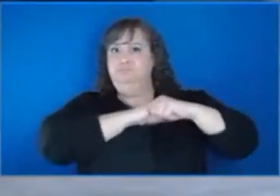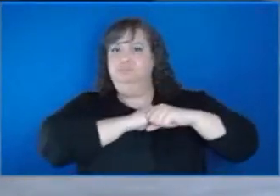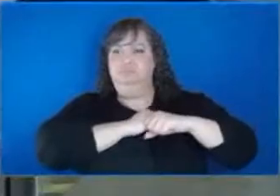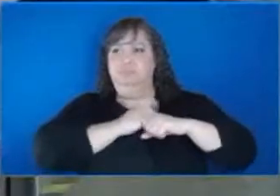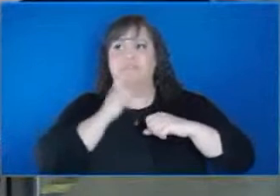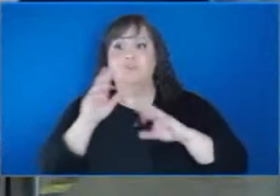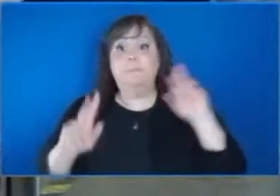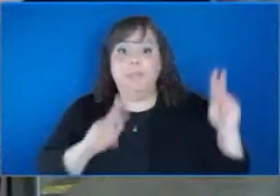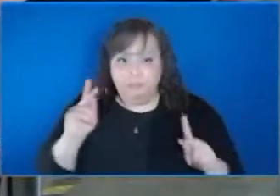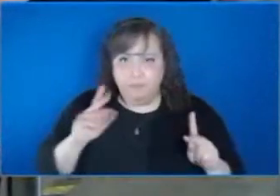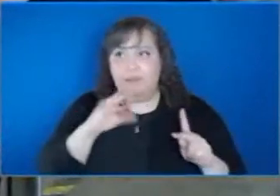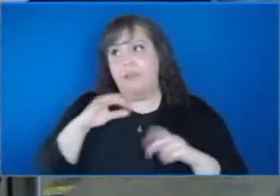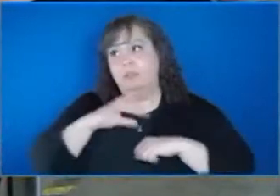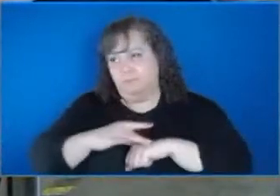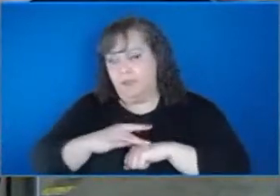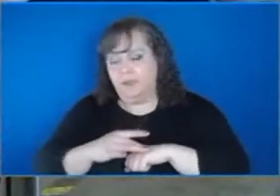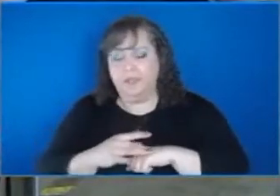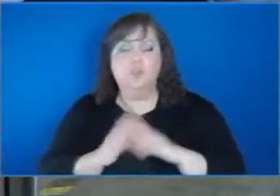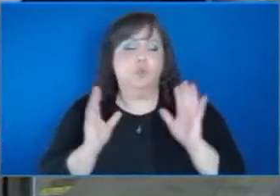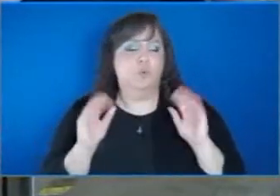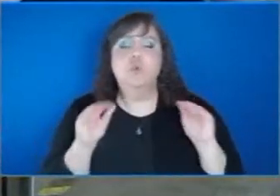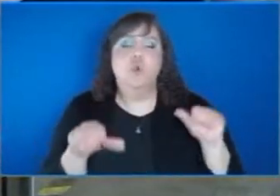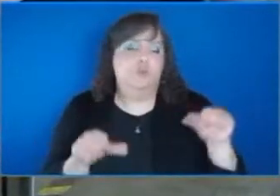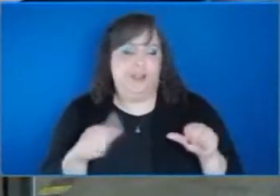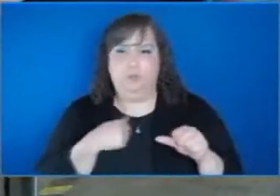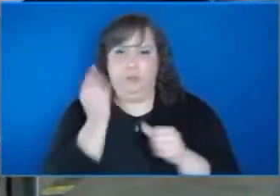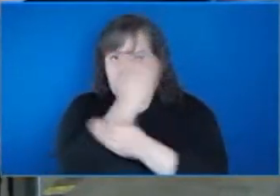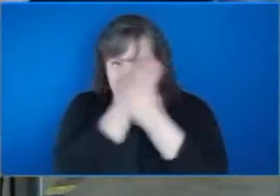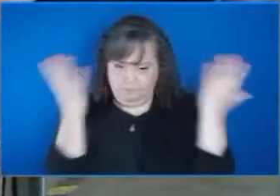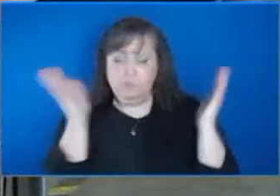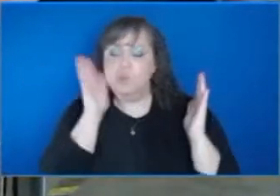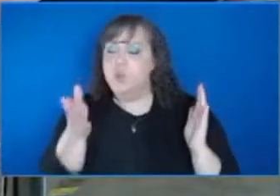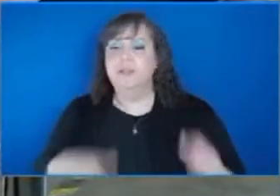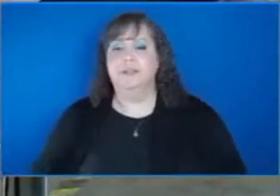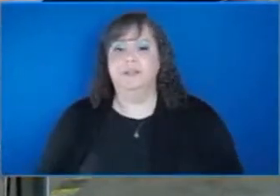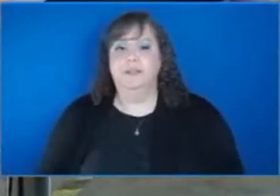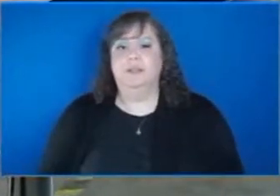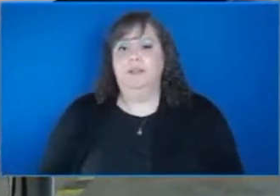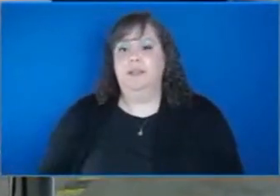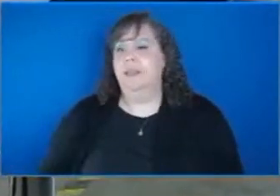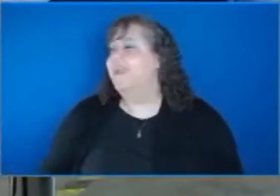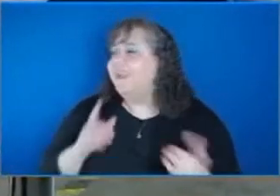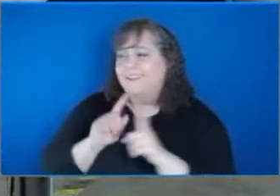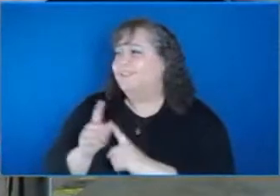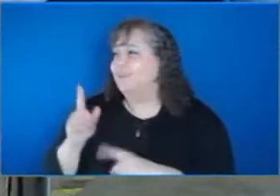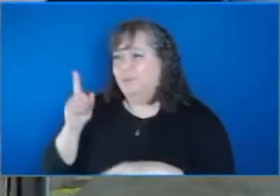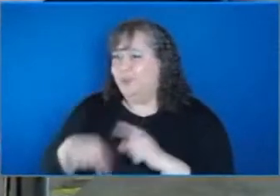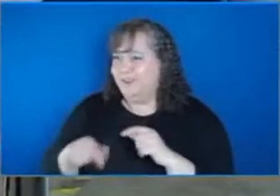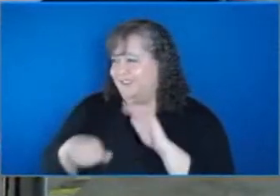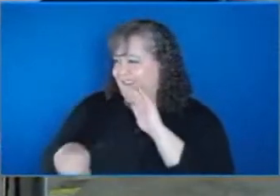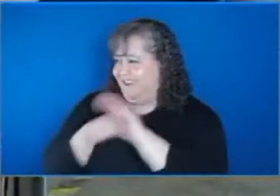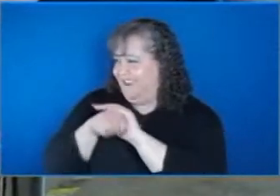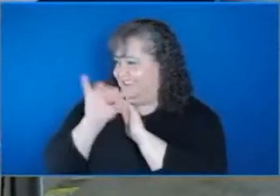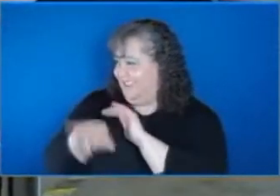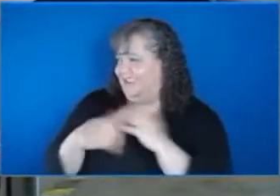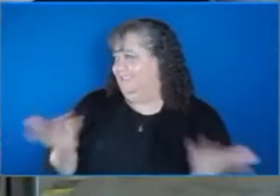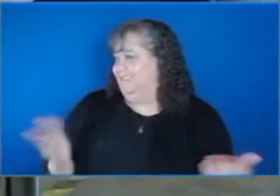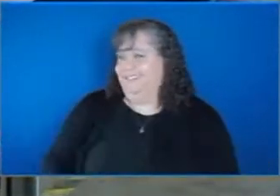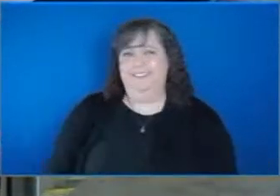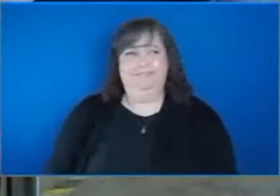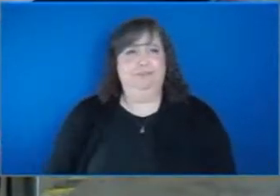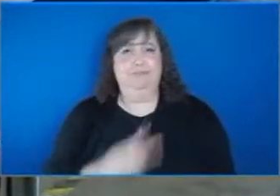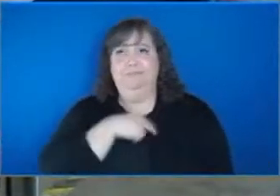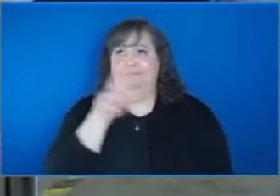doubt. and also, we couldn't hide it. No. No, You can't like hide it. you look up those